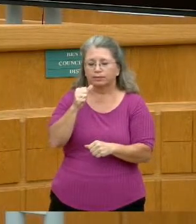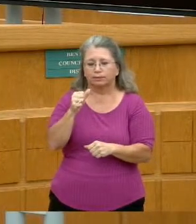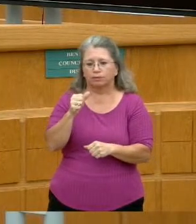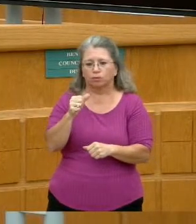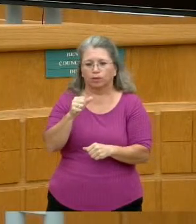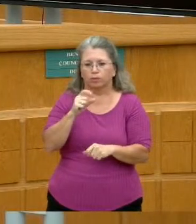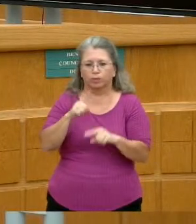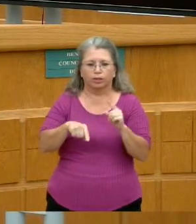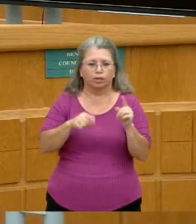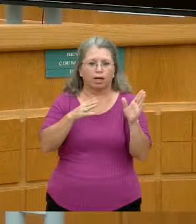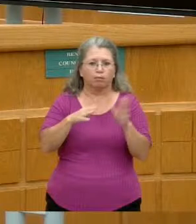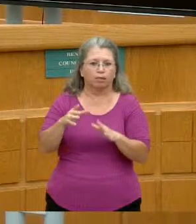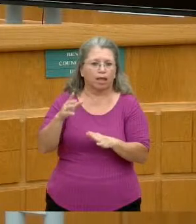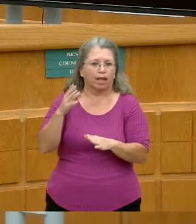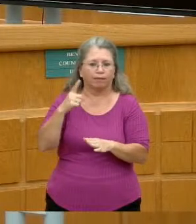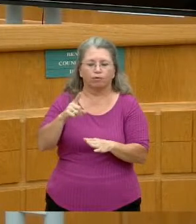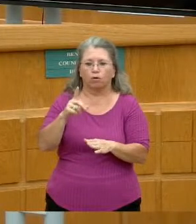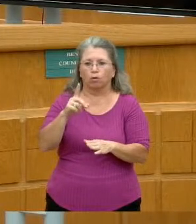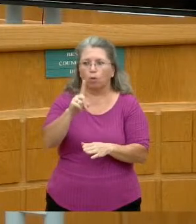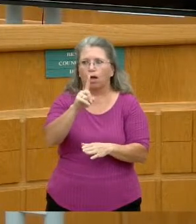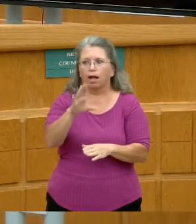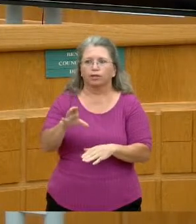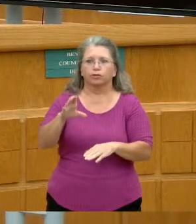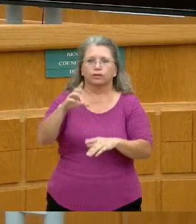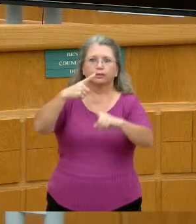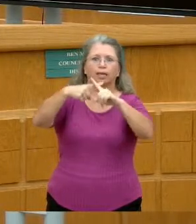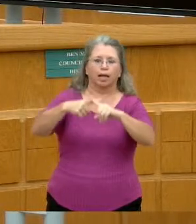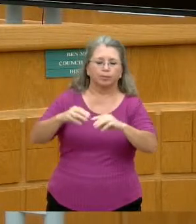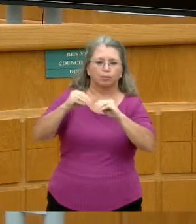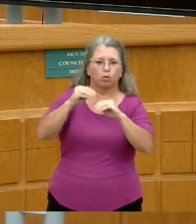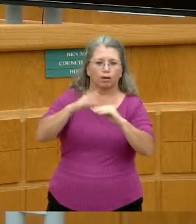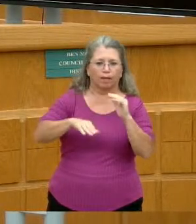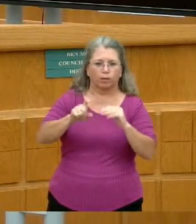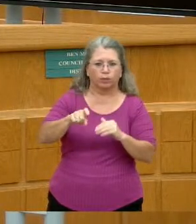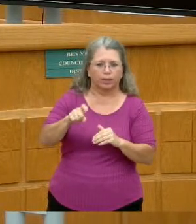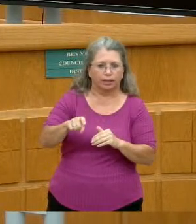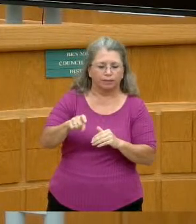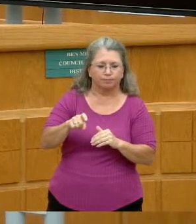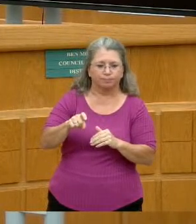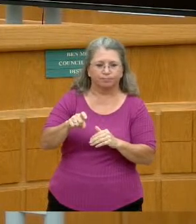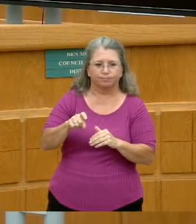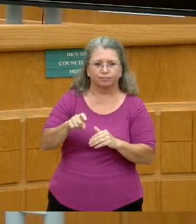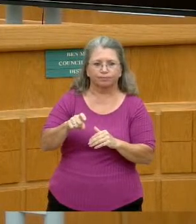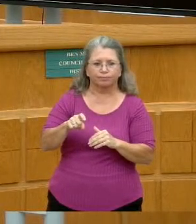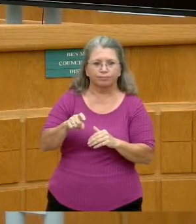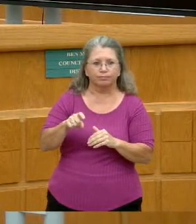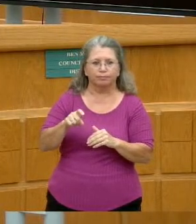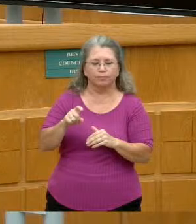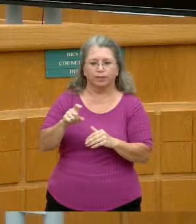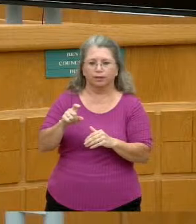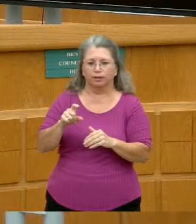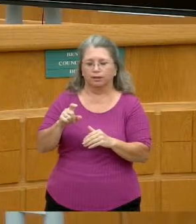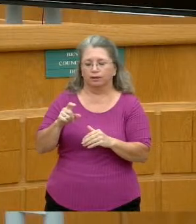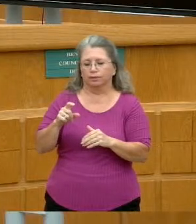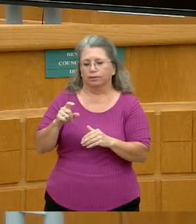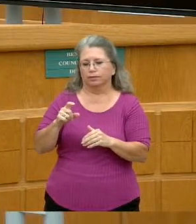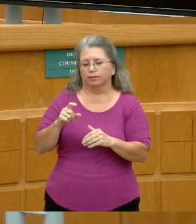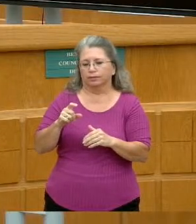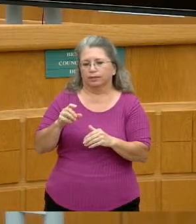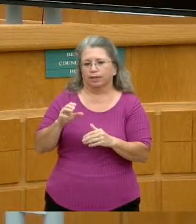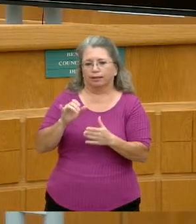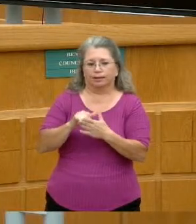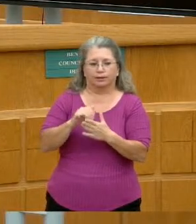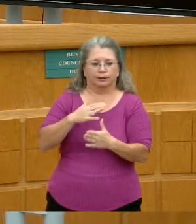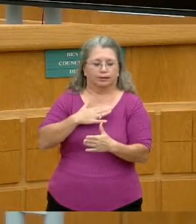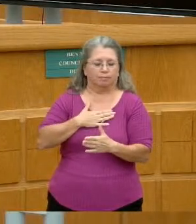times more than were needed on average up until the beginning of June. And so this is my